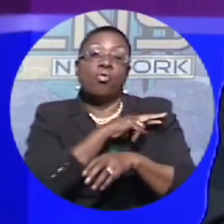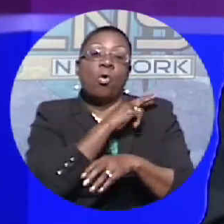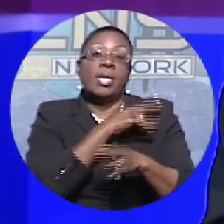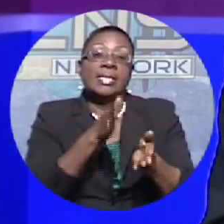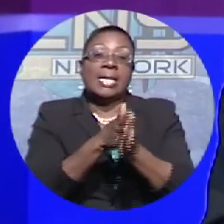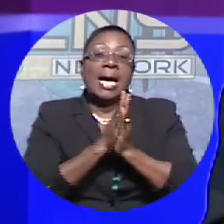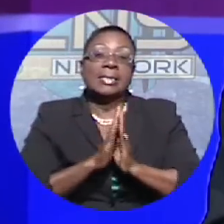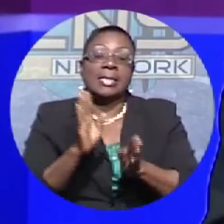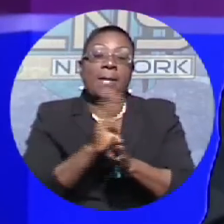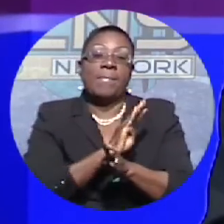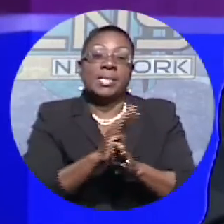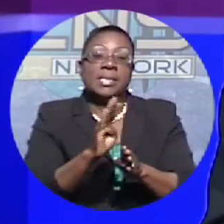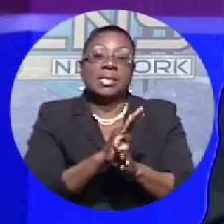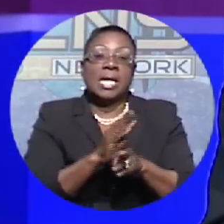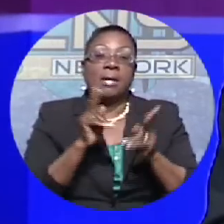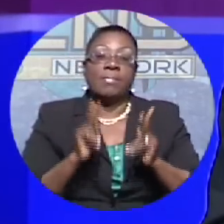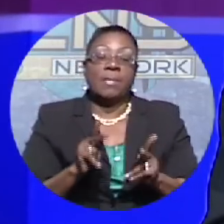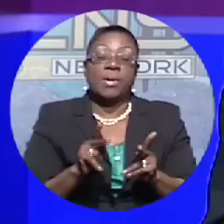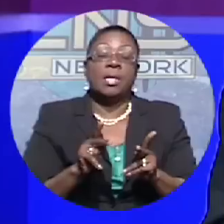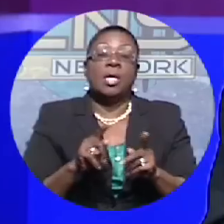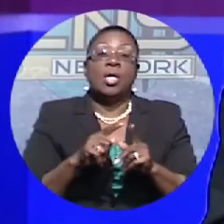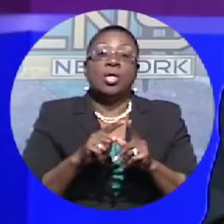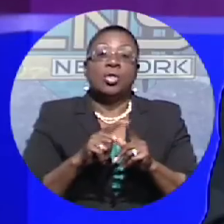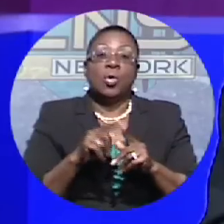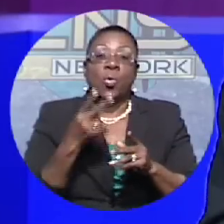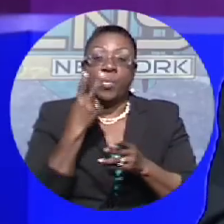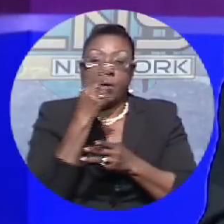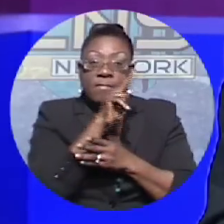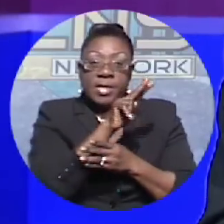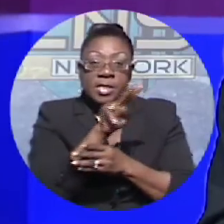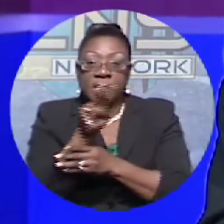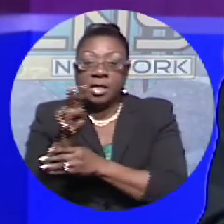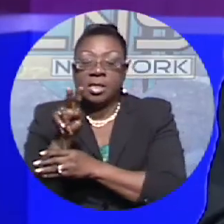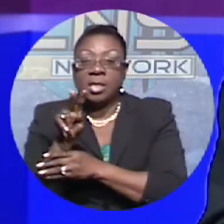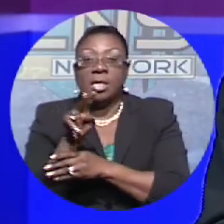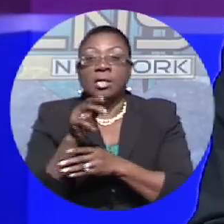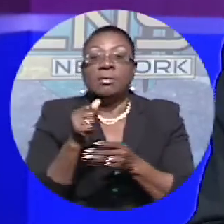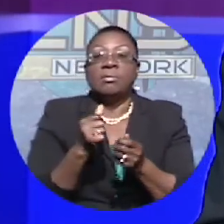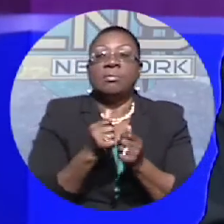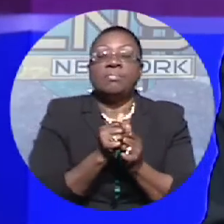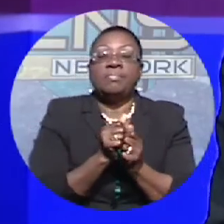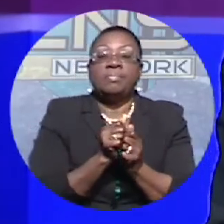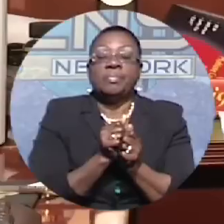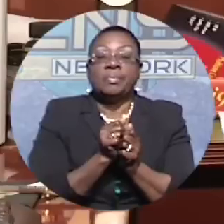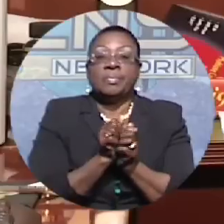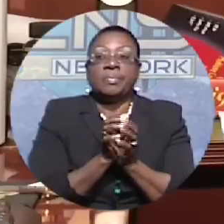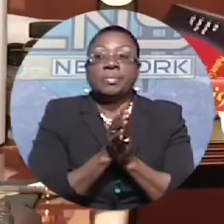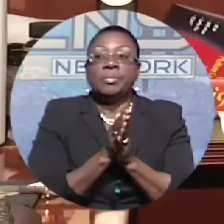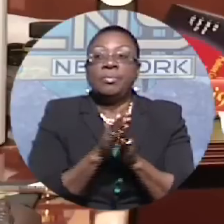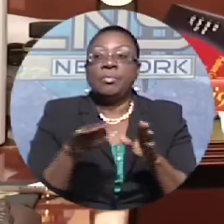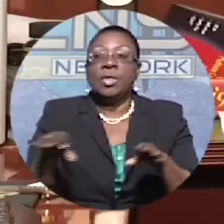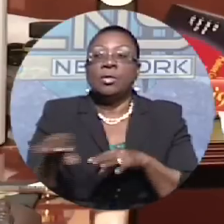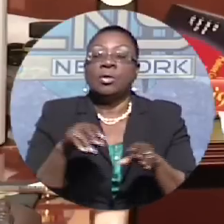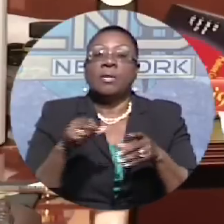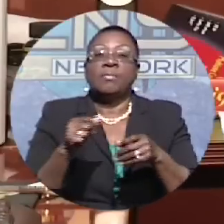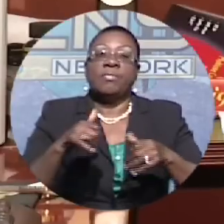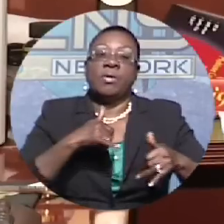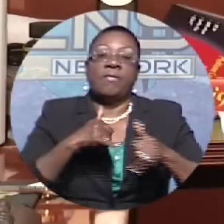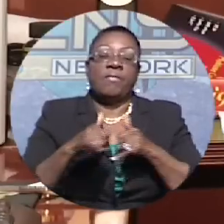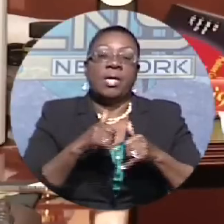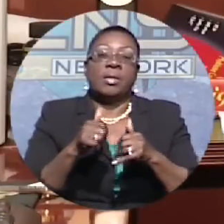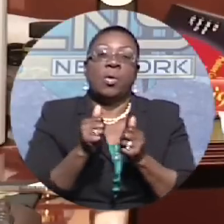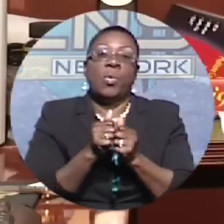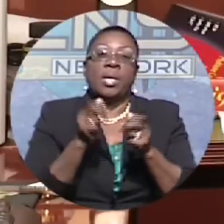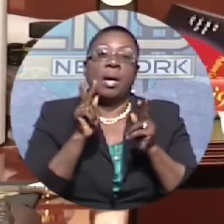business owners to be as vigilant as possible to reduce the probability of becoming a victim. Do not put up no struggle with somebody